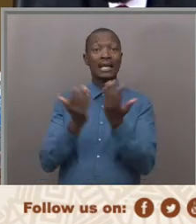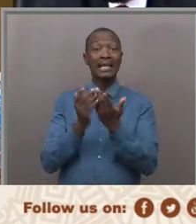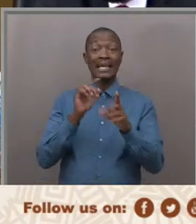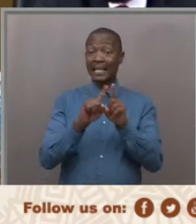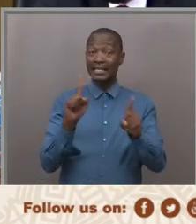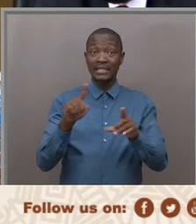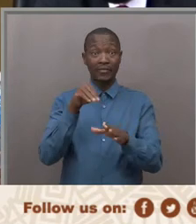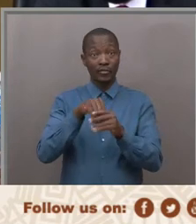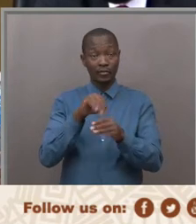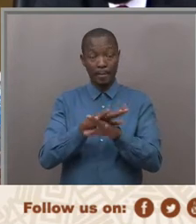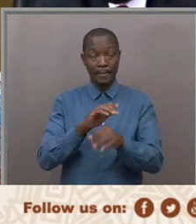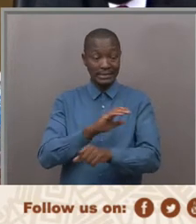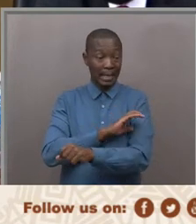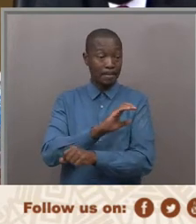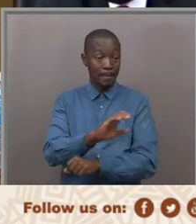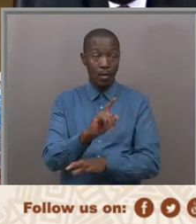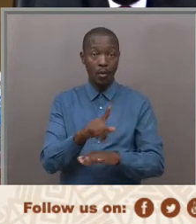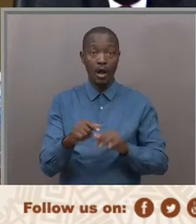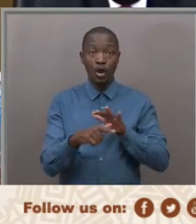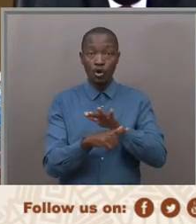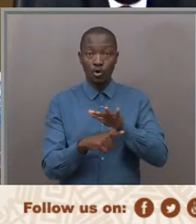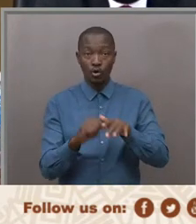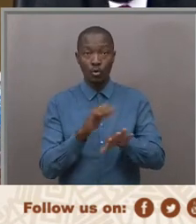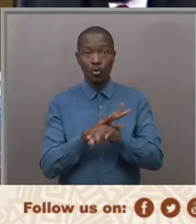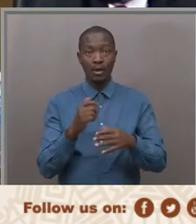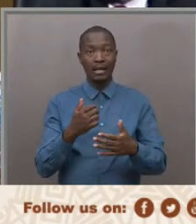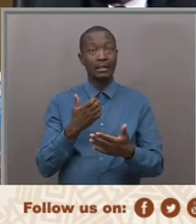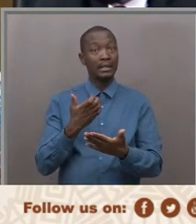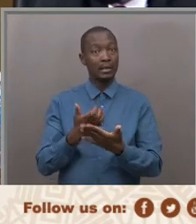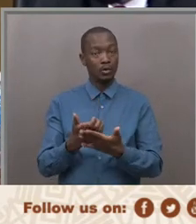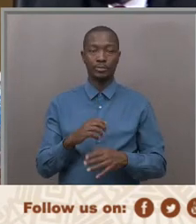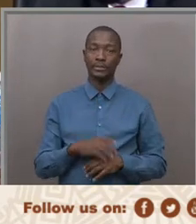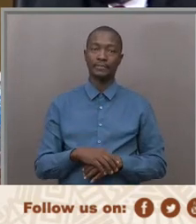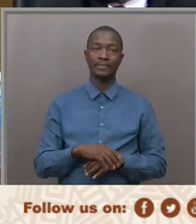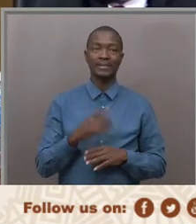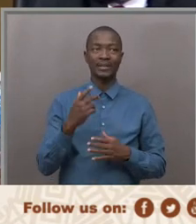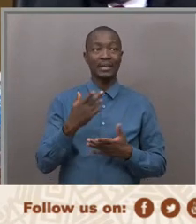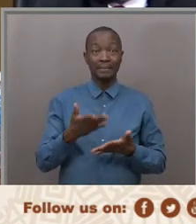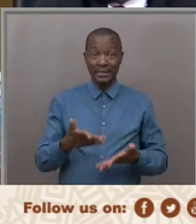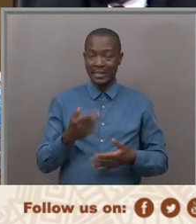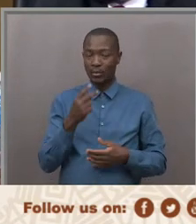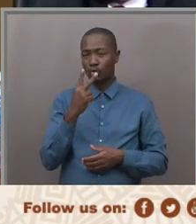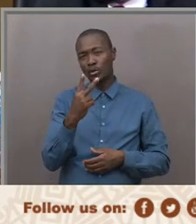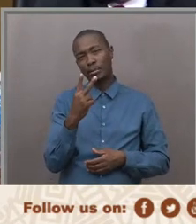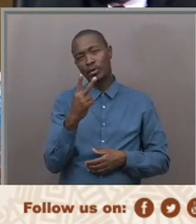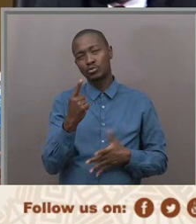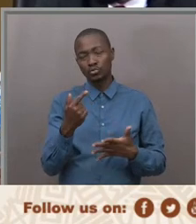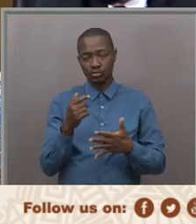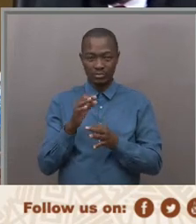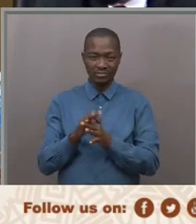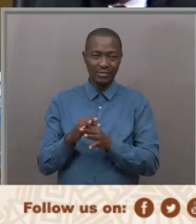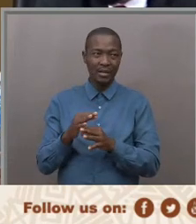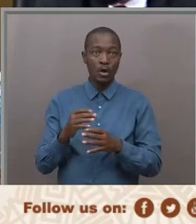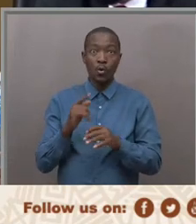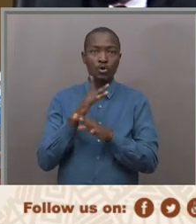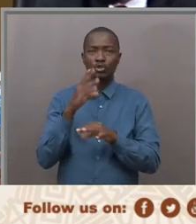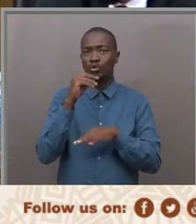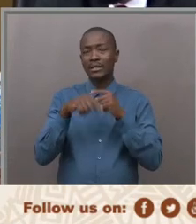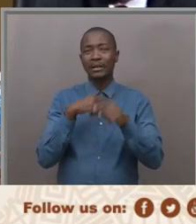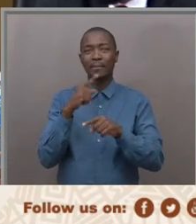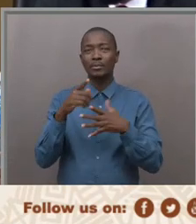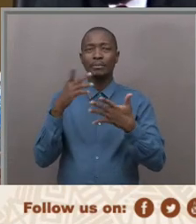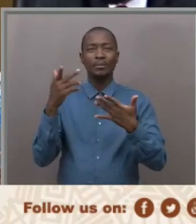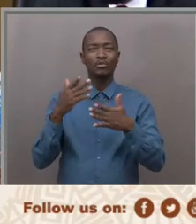local communities. And here, we talk about true small businesses. Mr. Mutara, we're not talking about the guys who